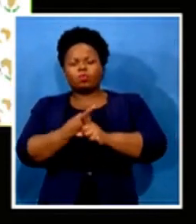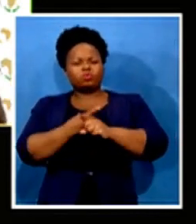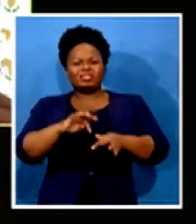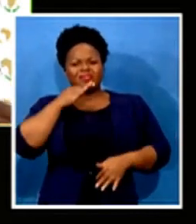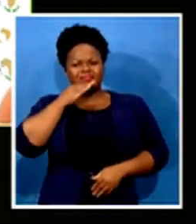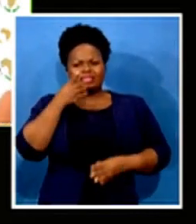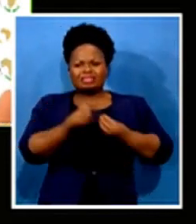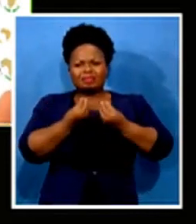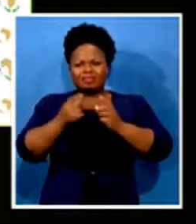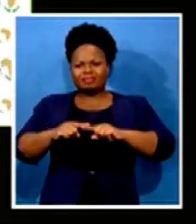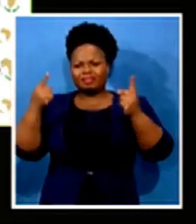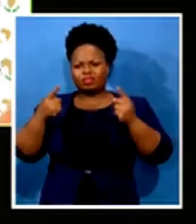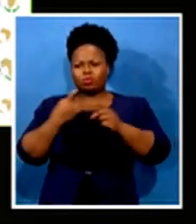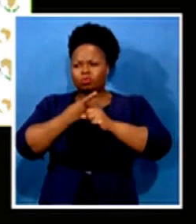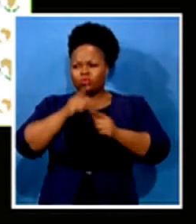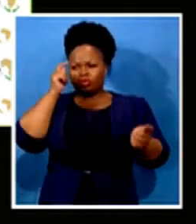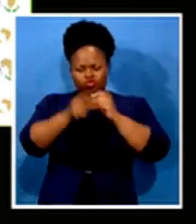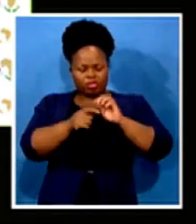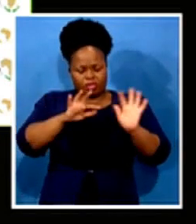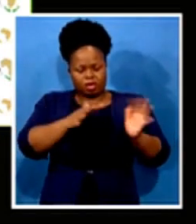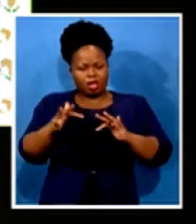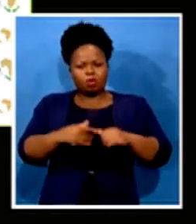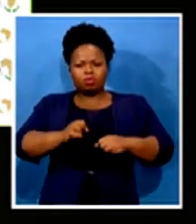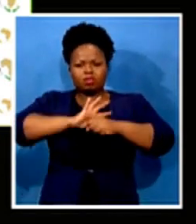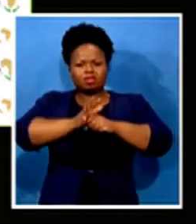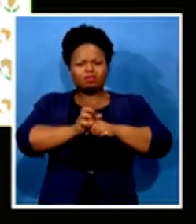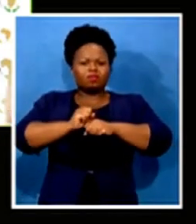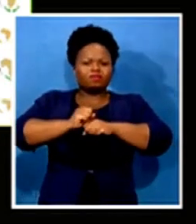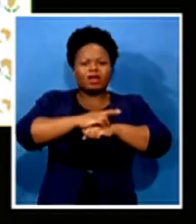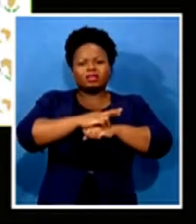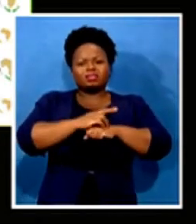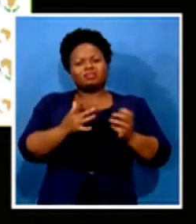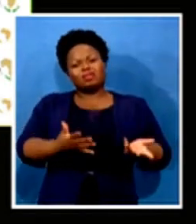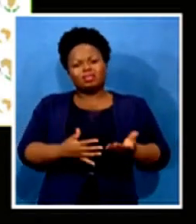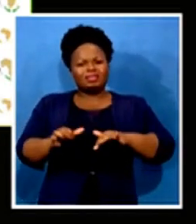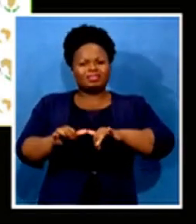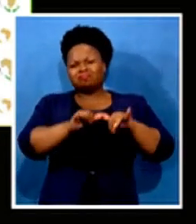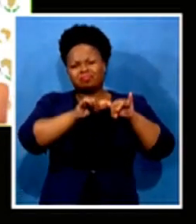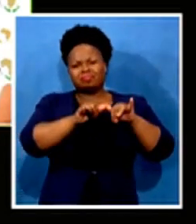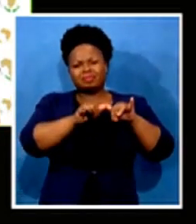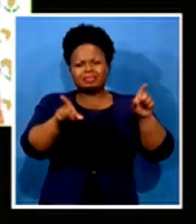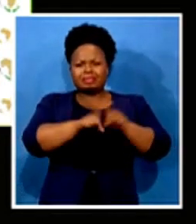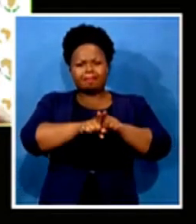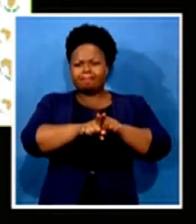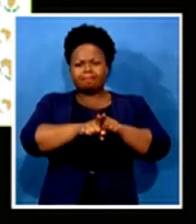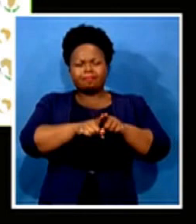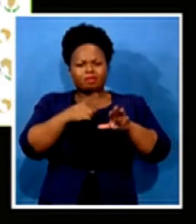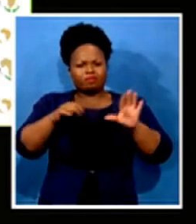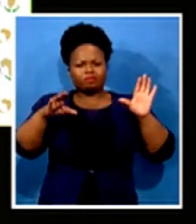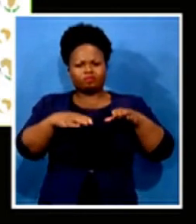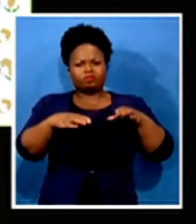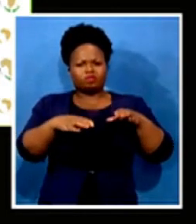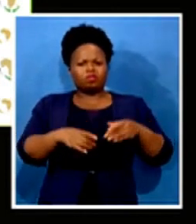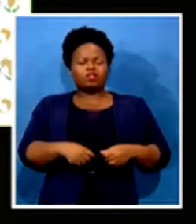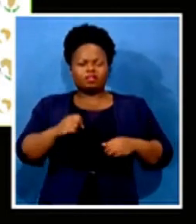the way that the virus behave, then they are really just part of a large group of viruses, subspecies